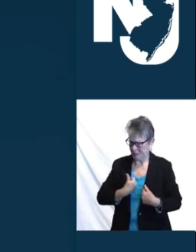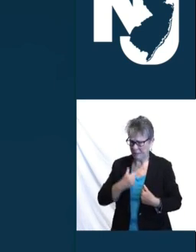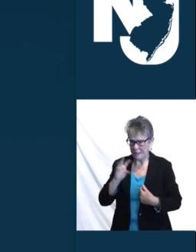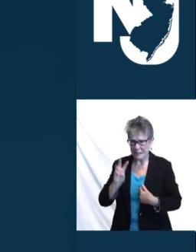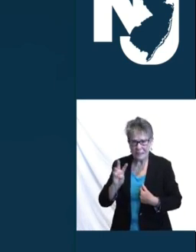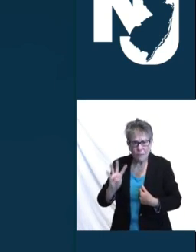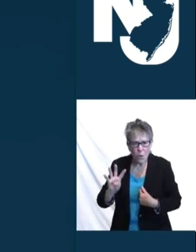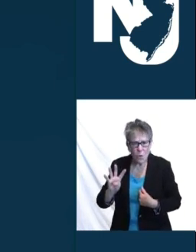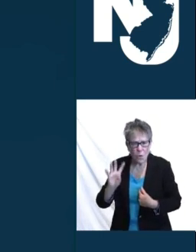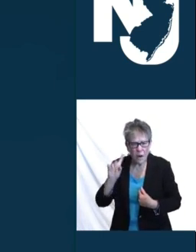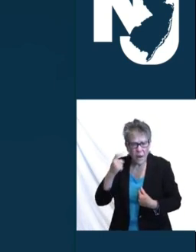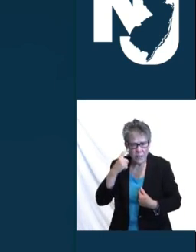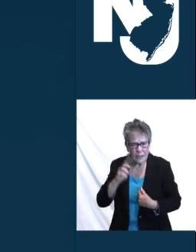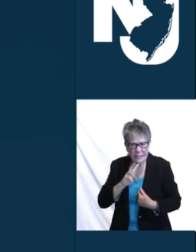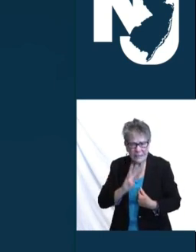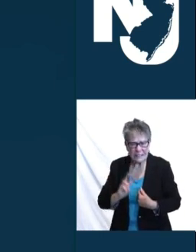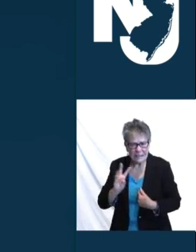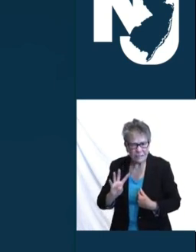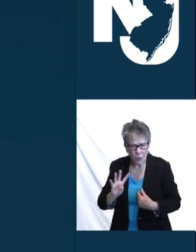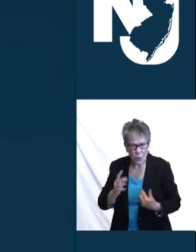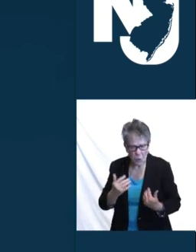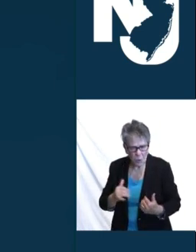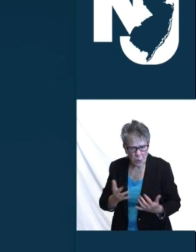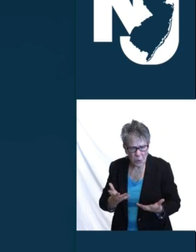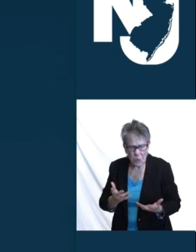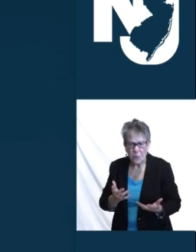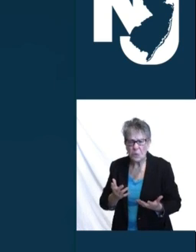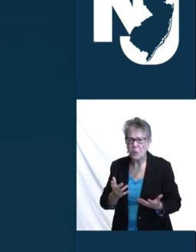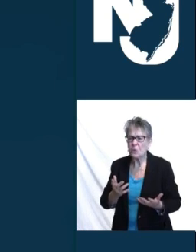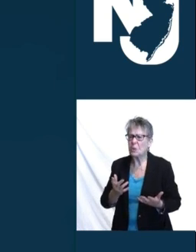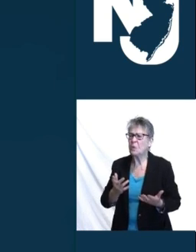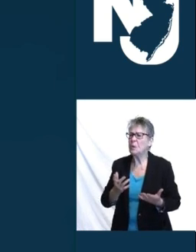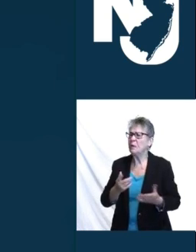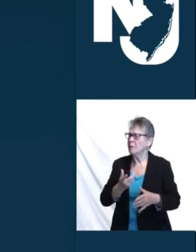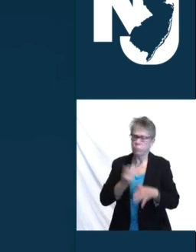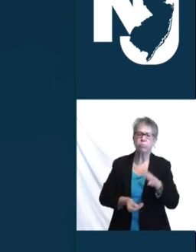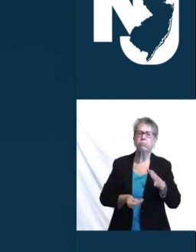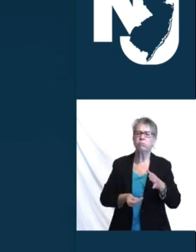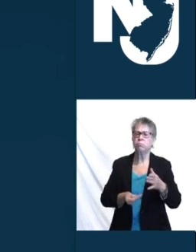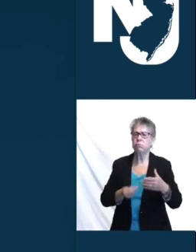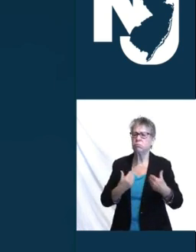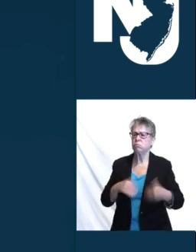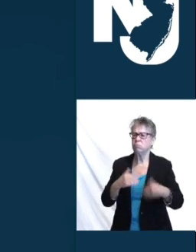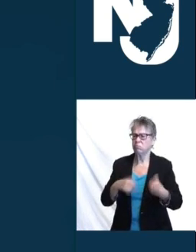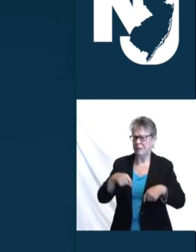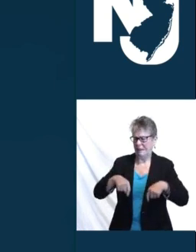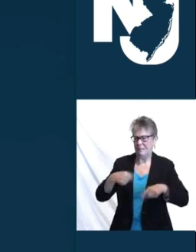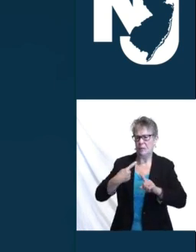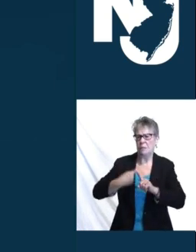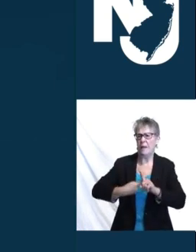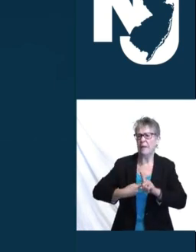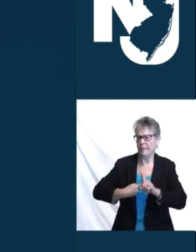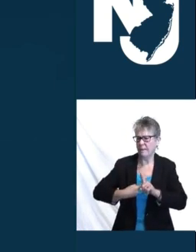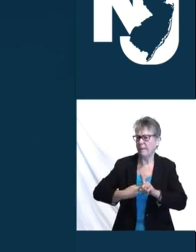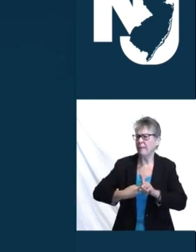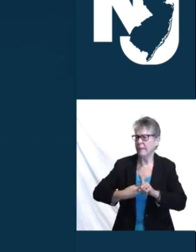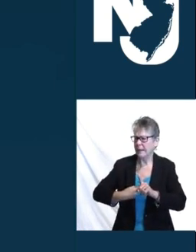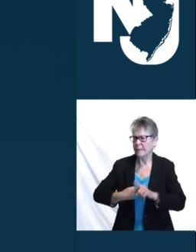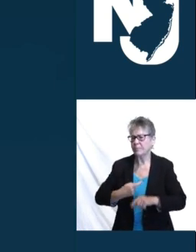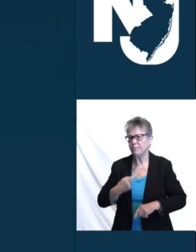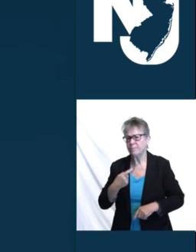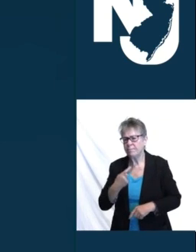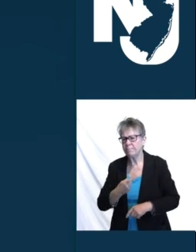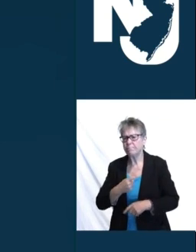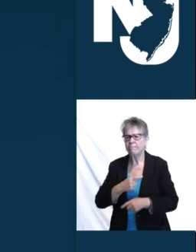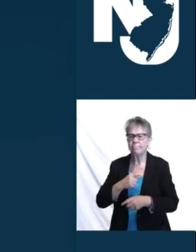folks were in the prime of their lives. We lost the Reverend earlier this month. Reverend Carmelo found his calling in the ministry